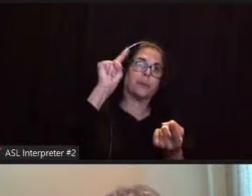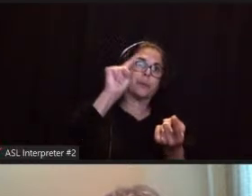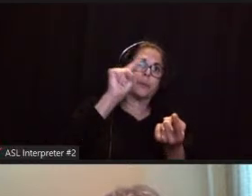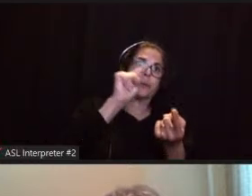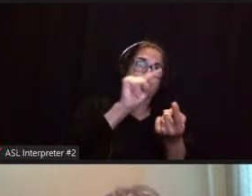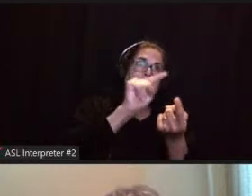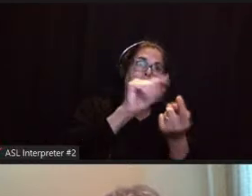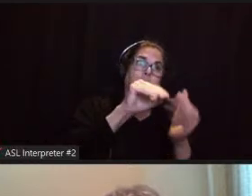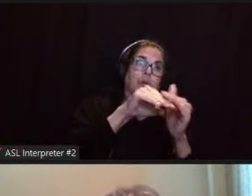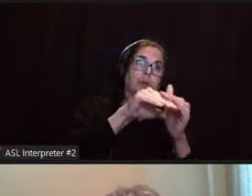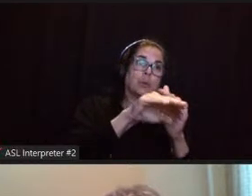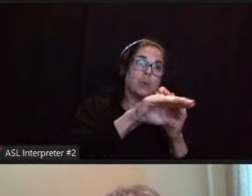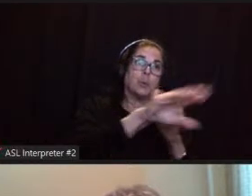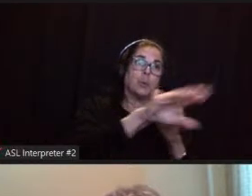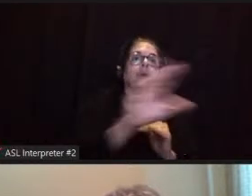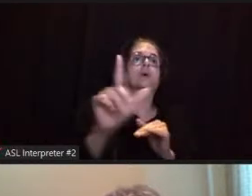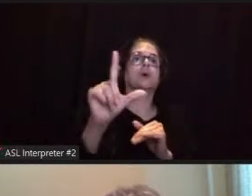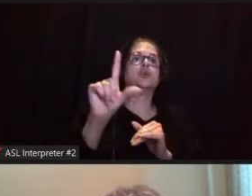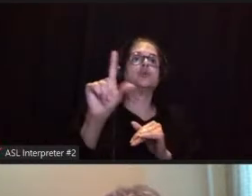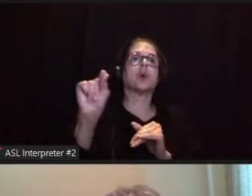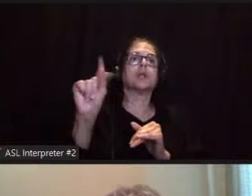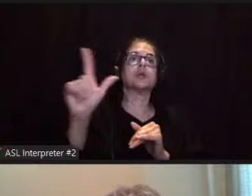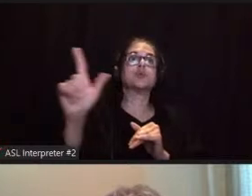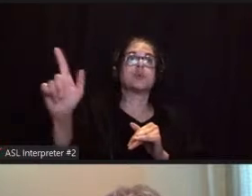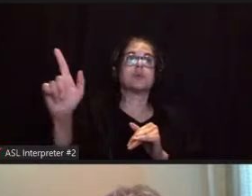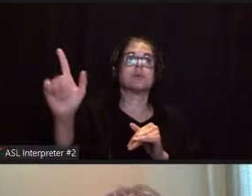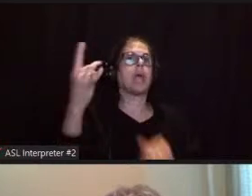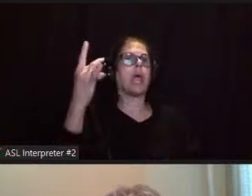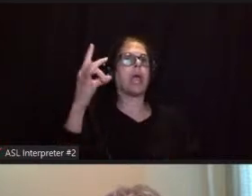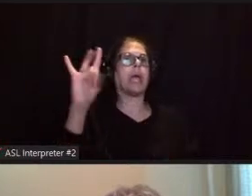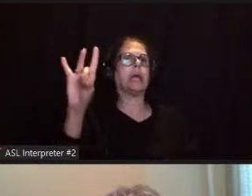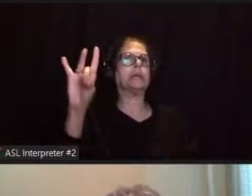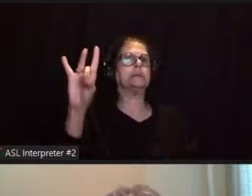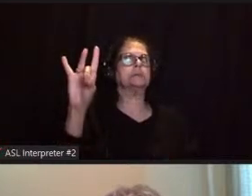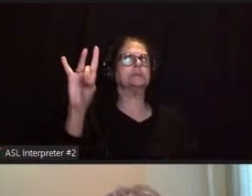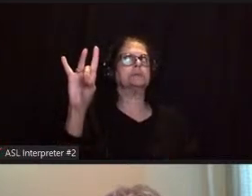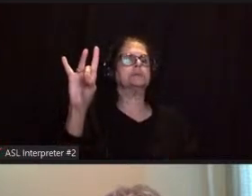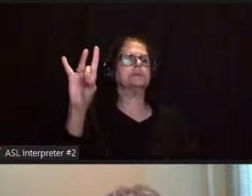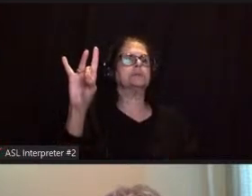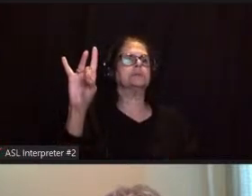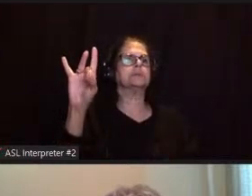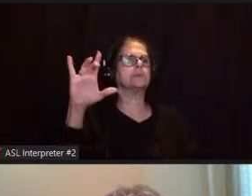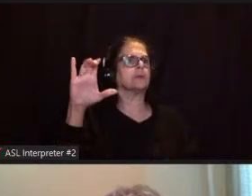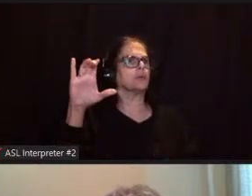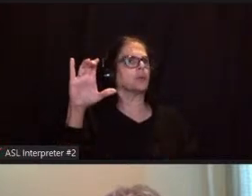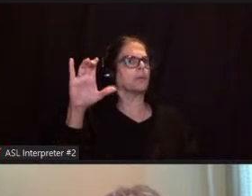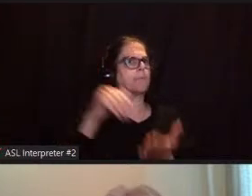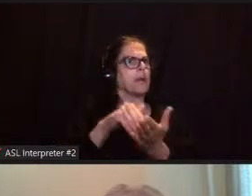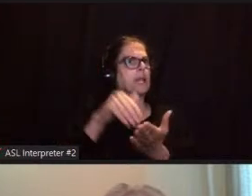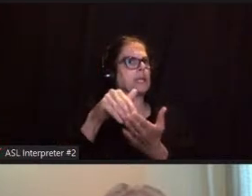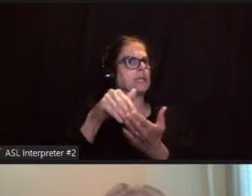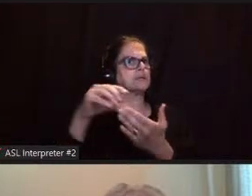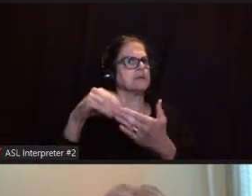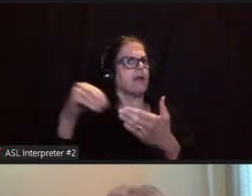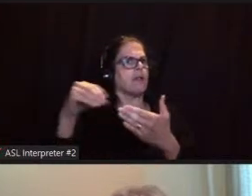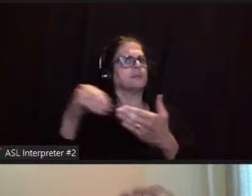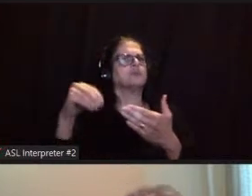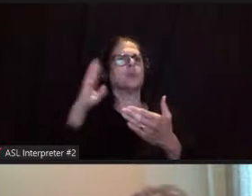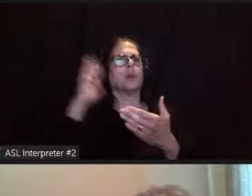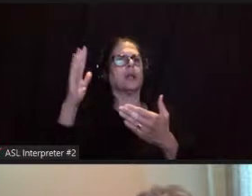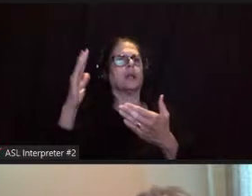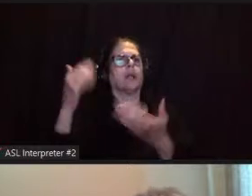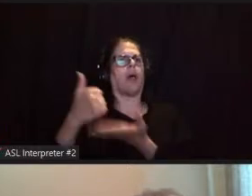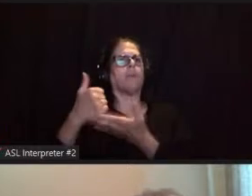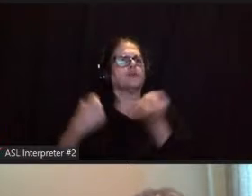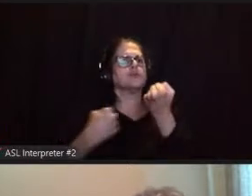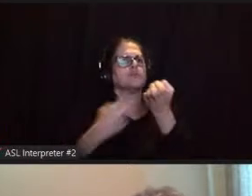2021. So again, the $817 million will carry us through 2020 and into 21.